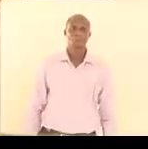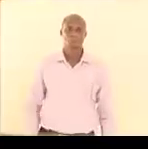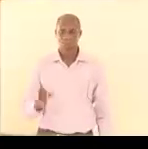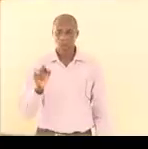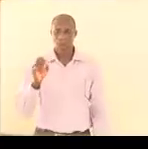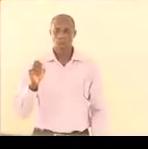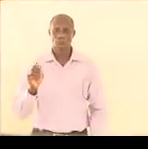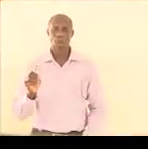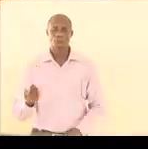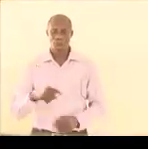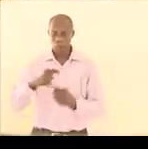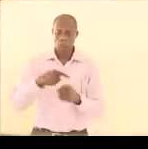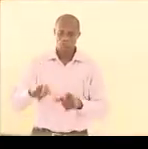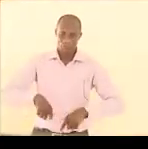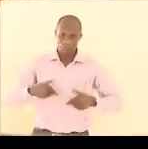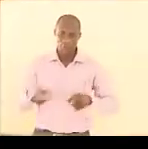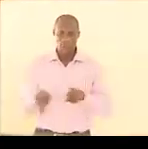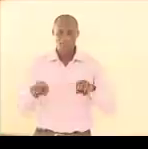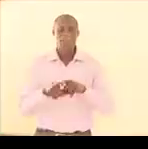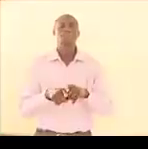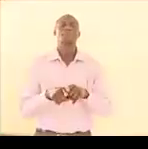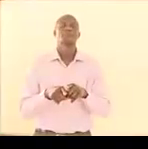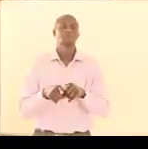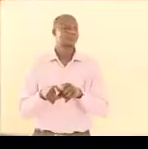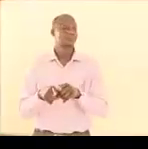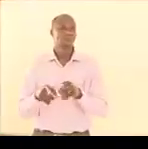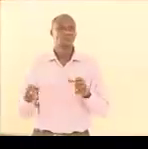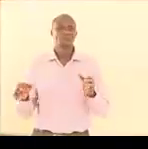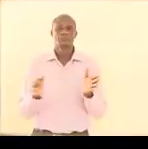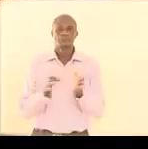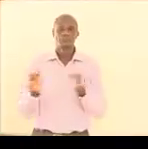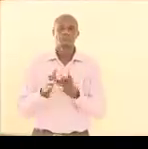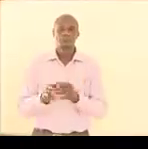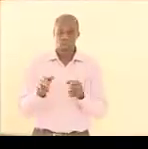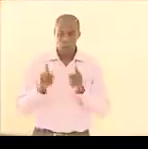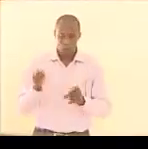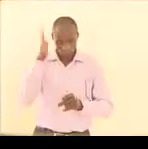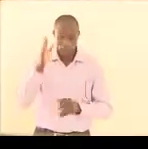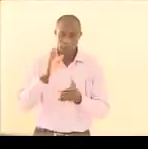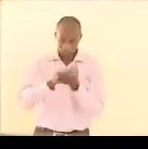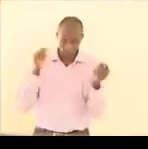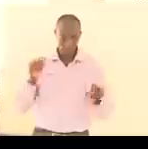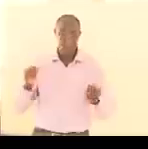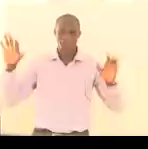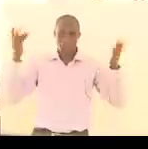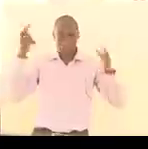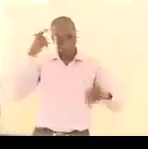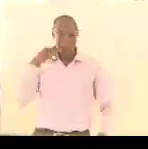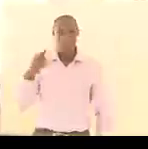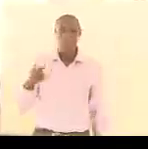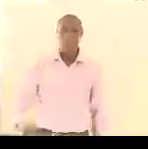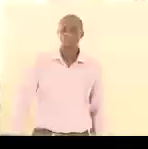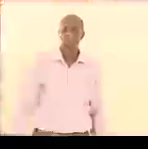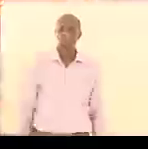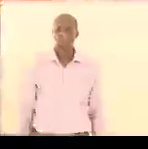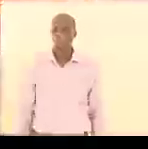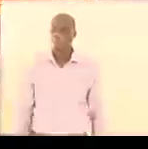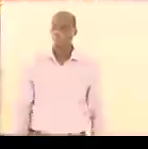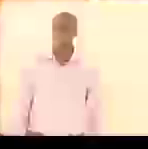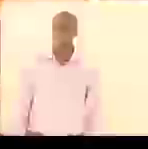Yes, Father. Okay, so when you live like Jesus, people will believe even without seeing him. Yes, Father. Okay, give her a round of